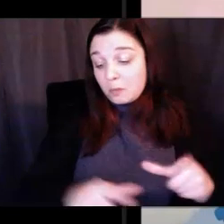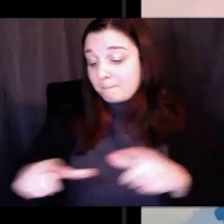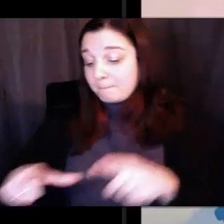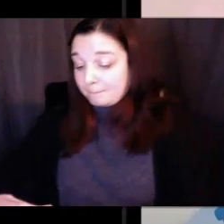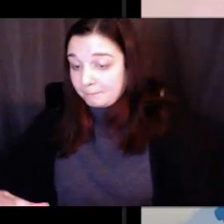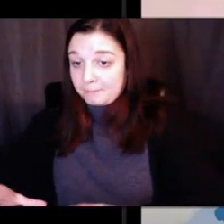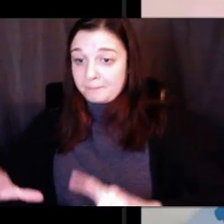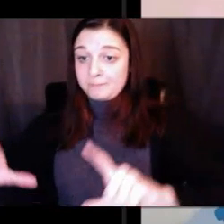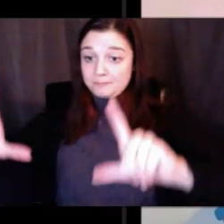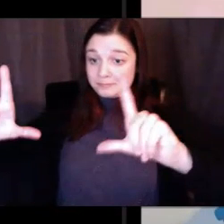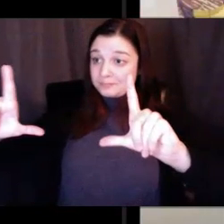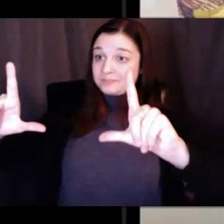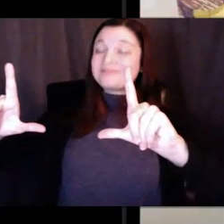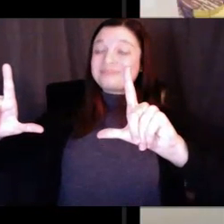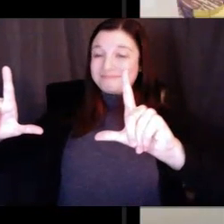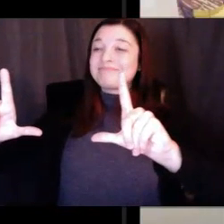on.